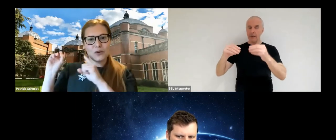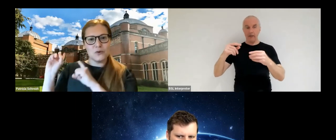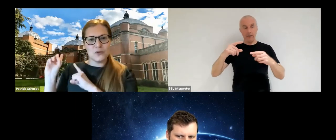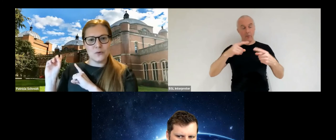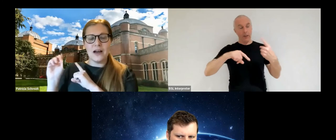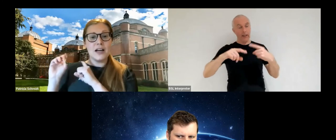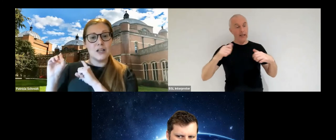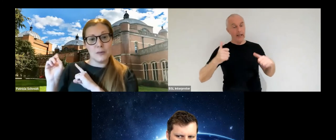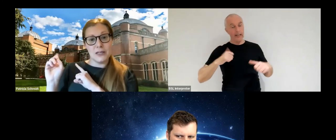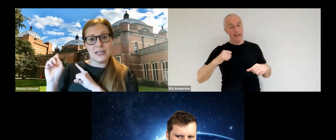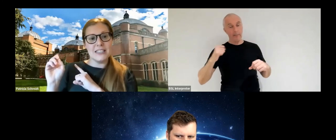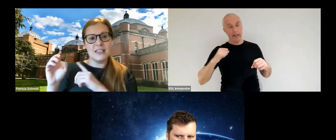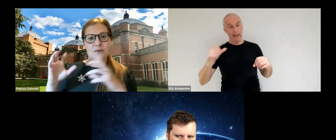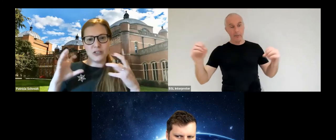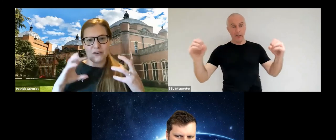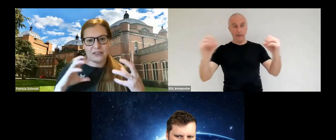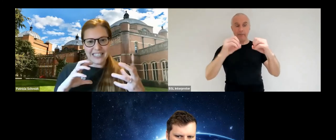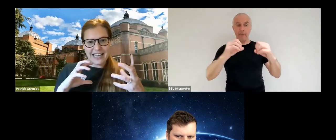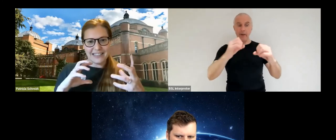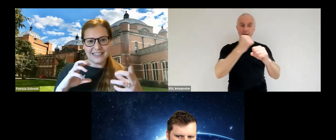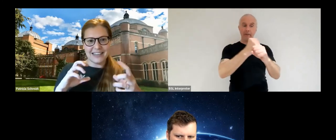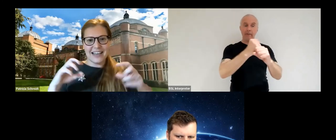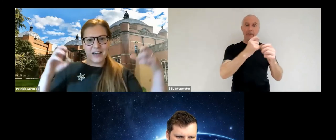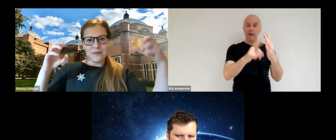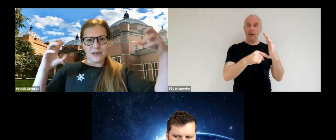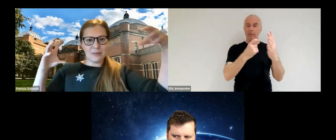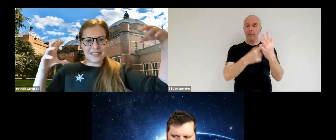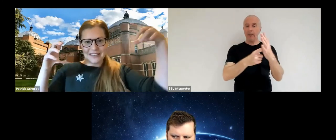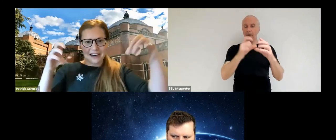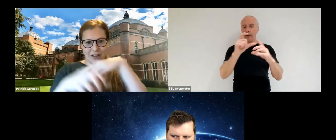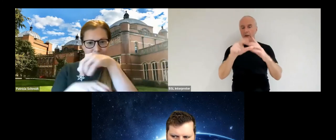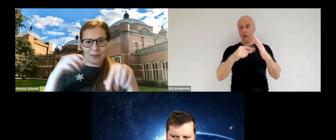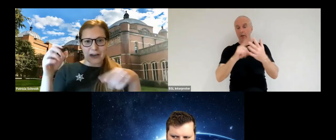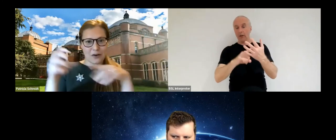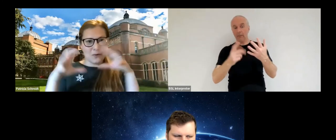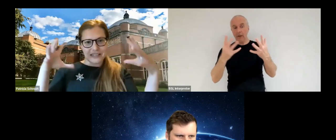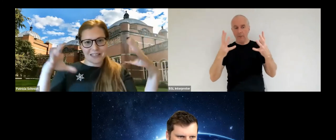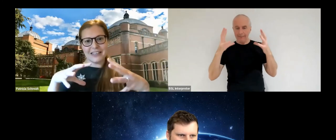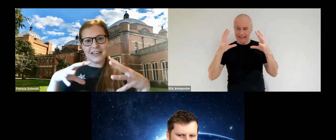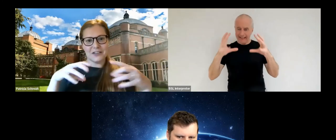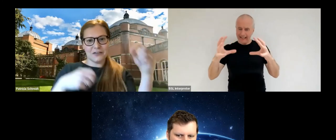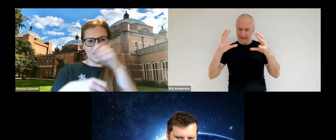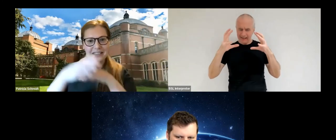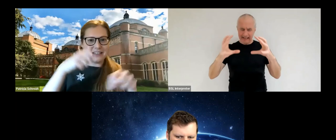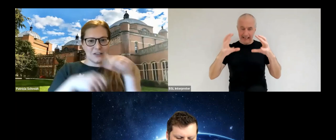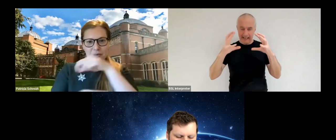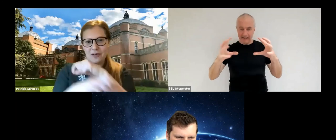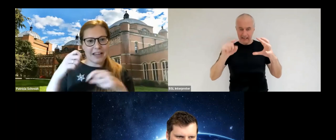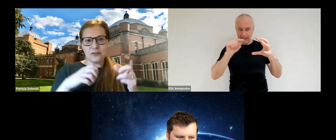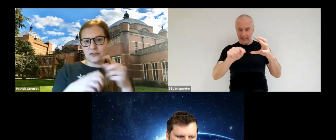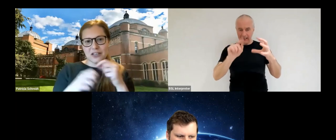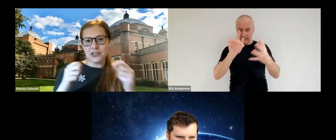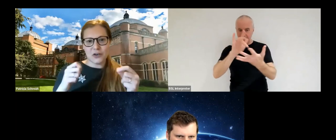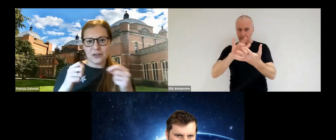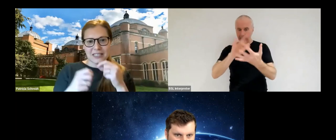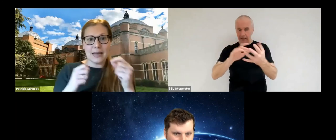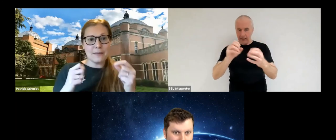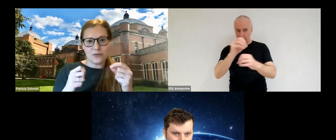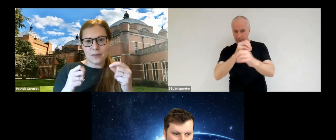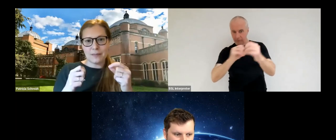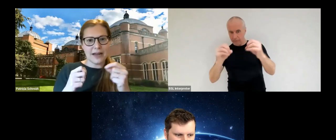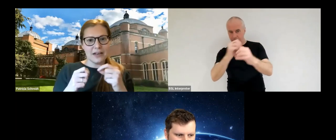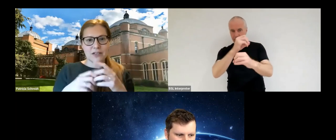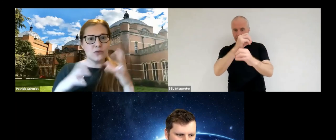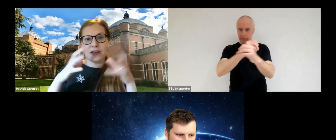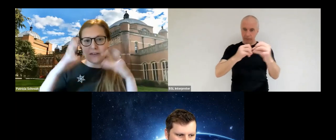Whereas if you go to a globular cluster, which is very dense, and we expect that there are a lot of black holes at the center of this and, you know, encountering each other all the time